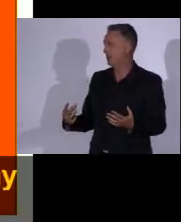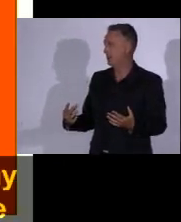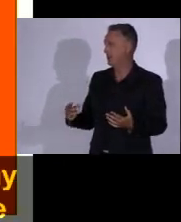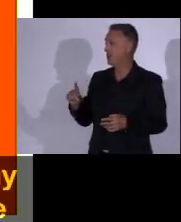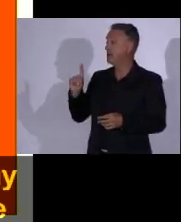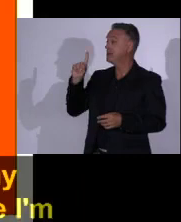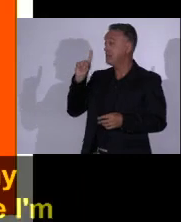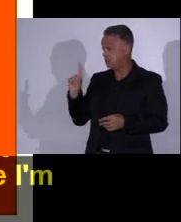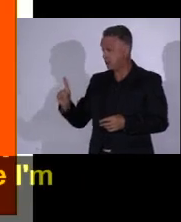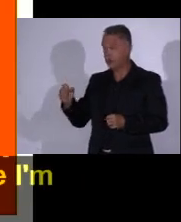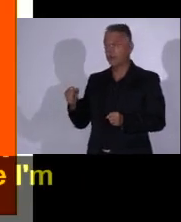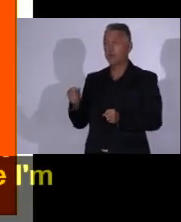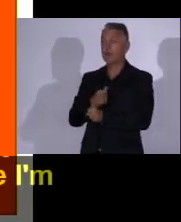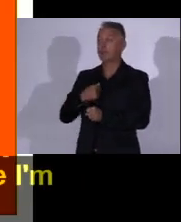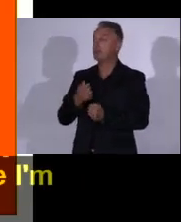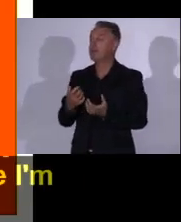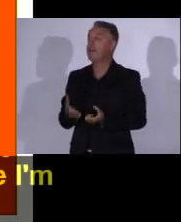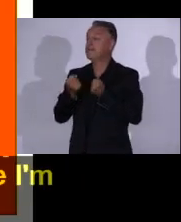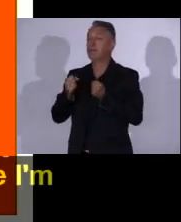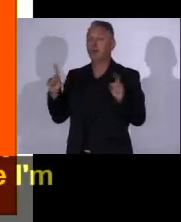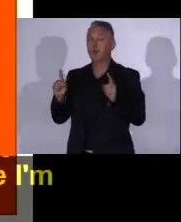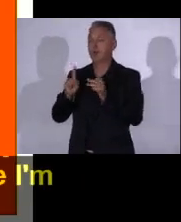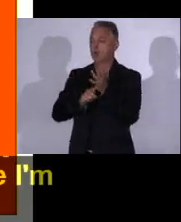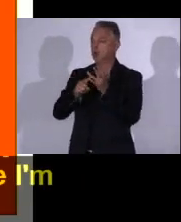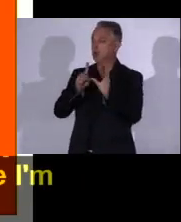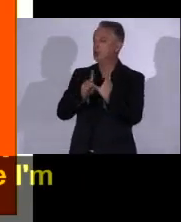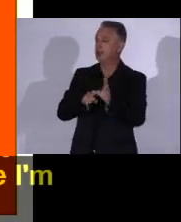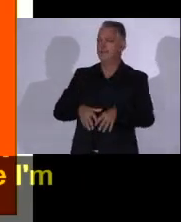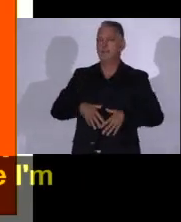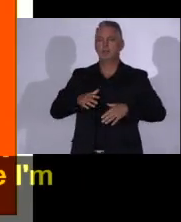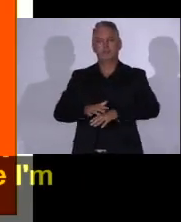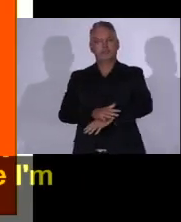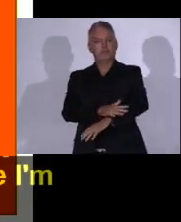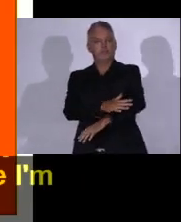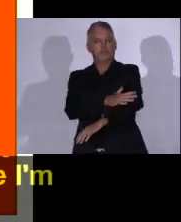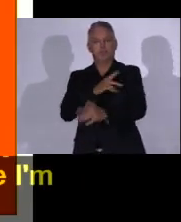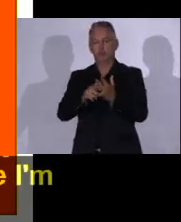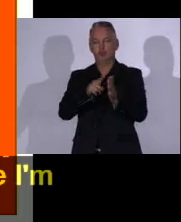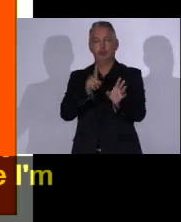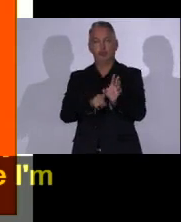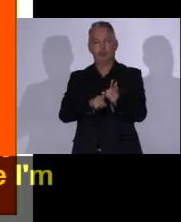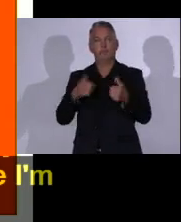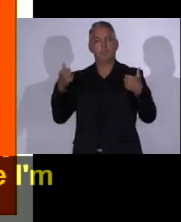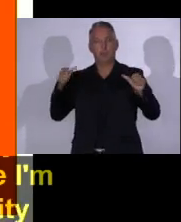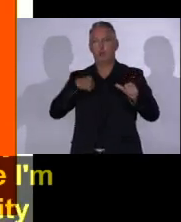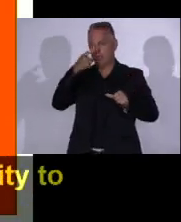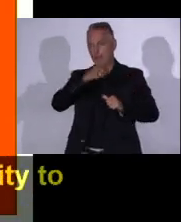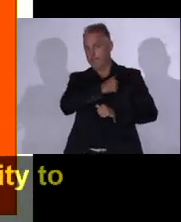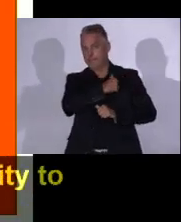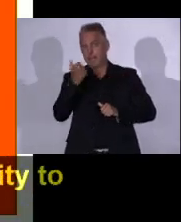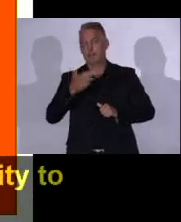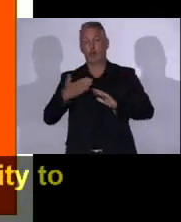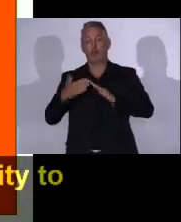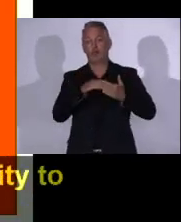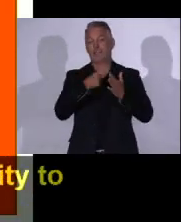But what it has brought me is joy. And it's given me the capacity to go back to my home in the community in Kinglake again for the first time since